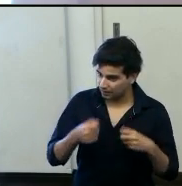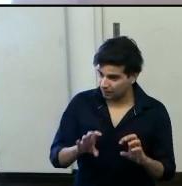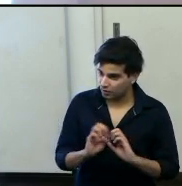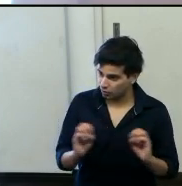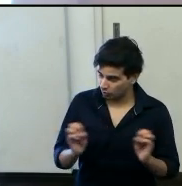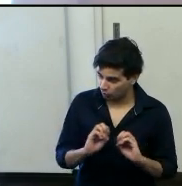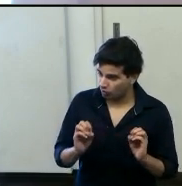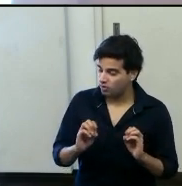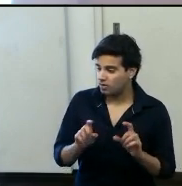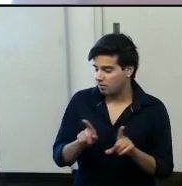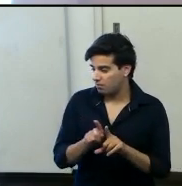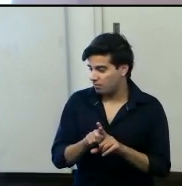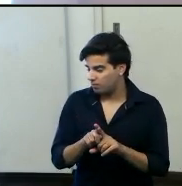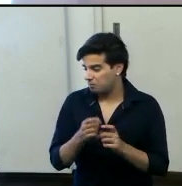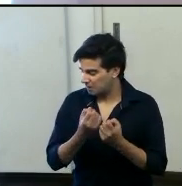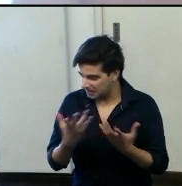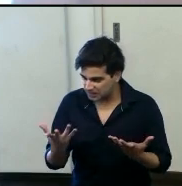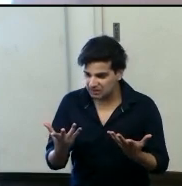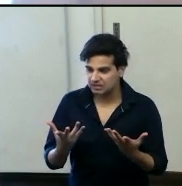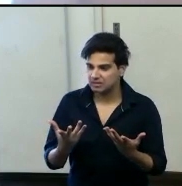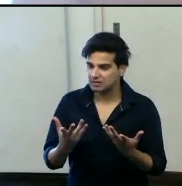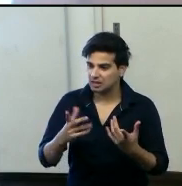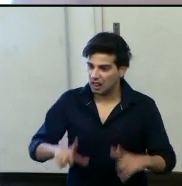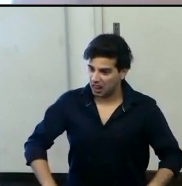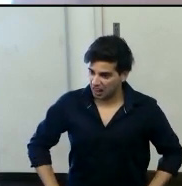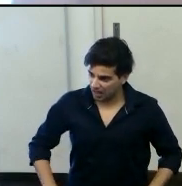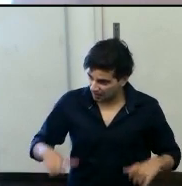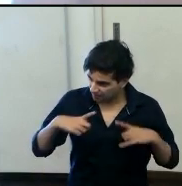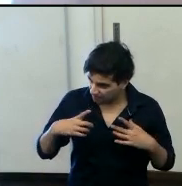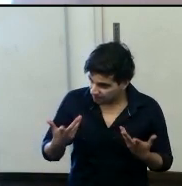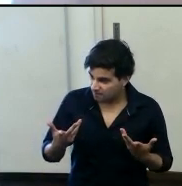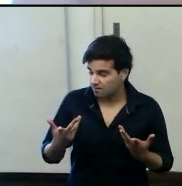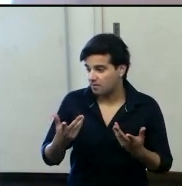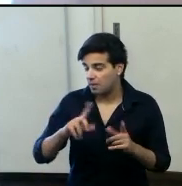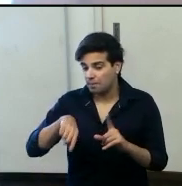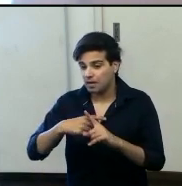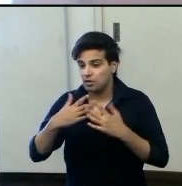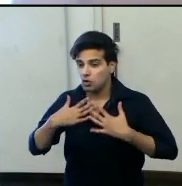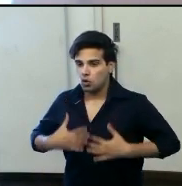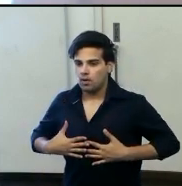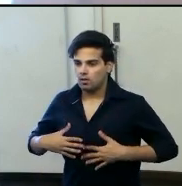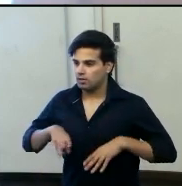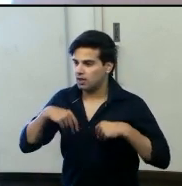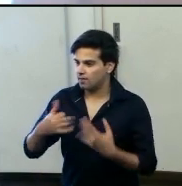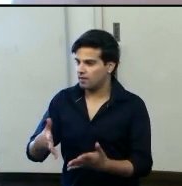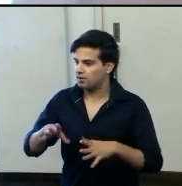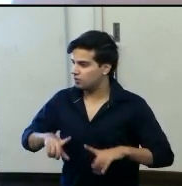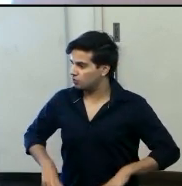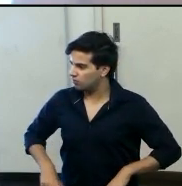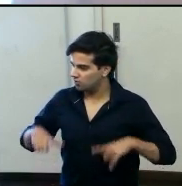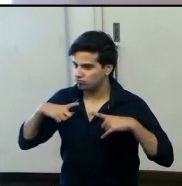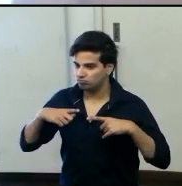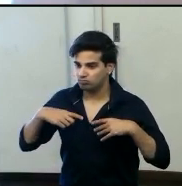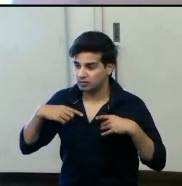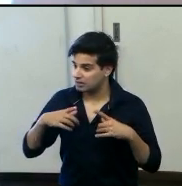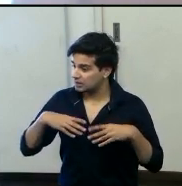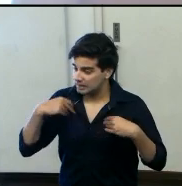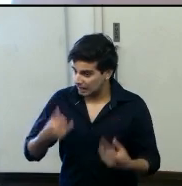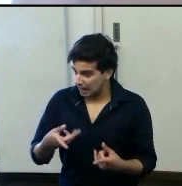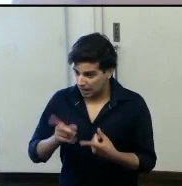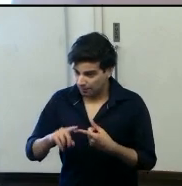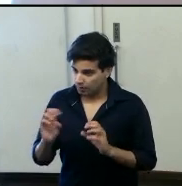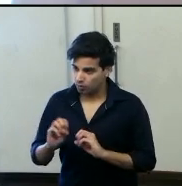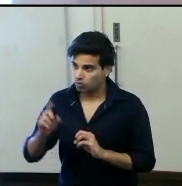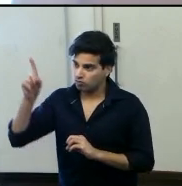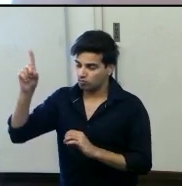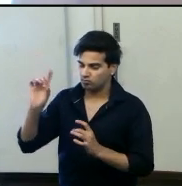a lot of livestock and also the human sacrifice, if it doesn't happen, she